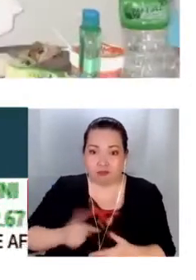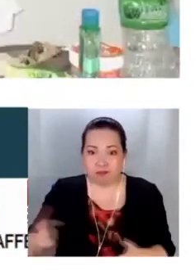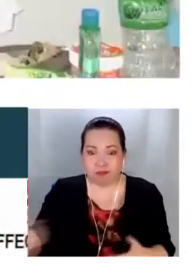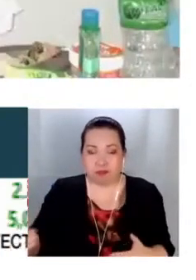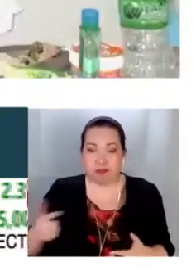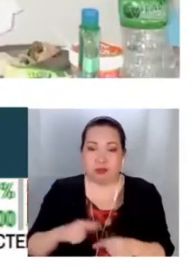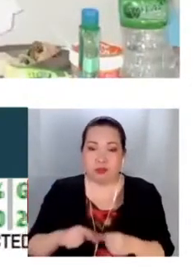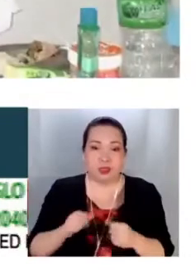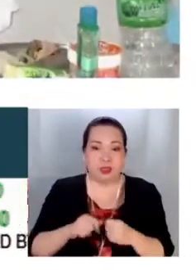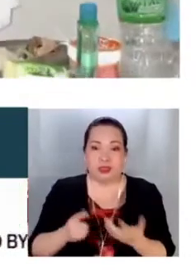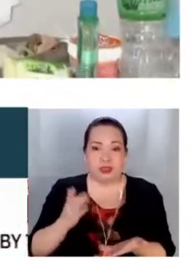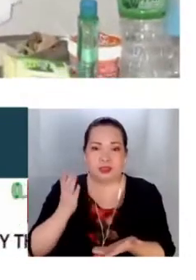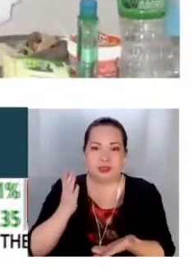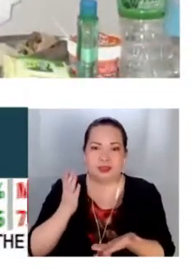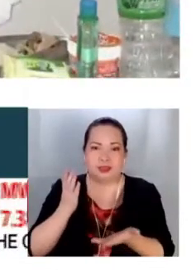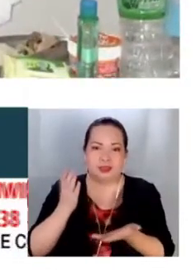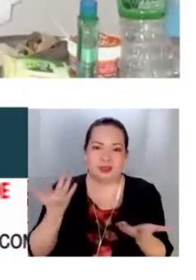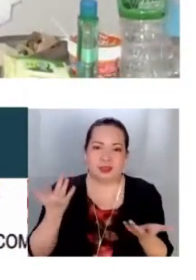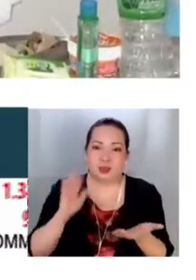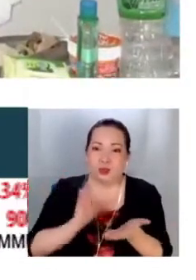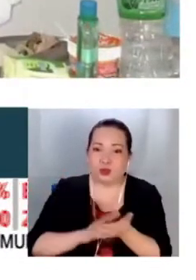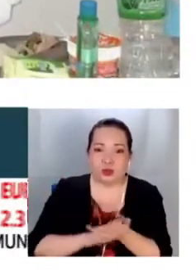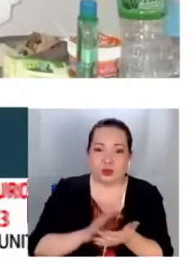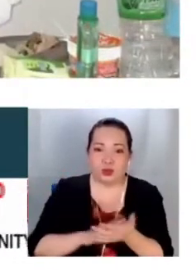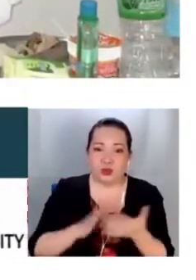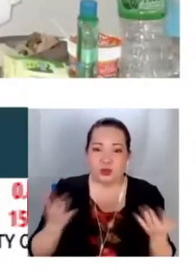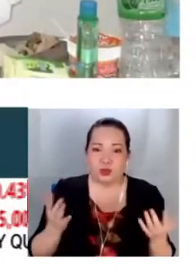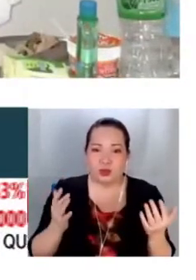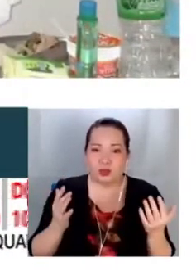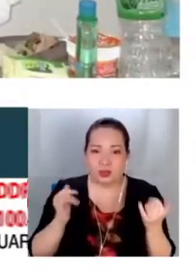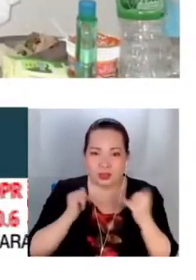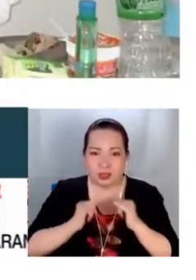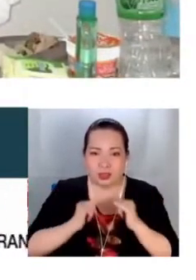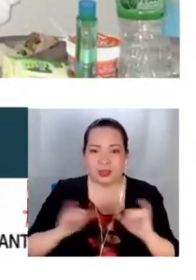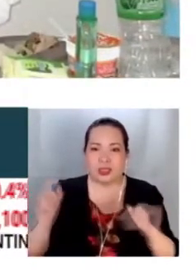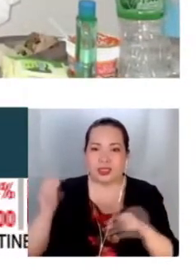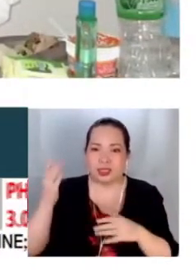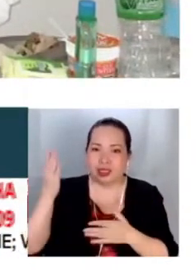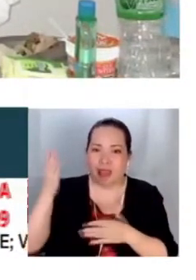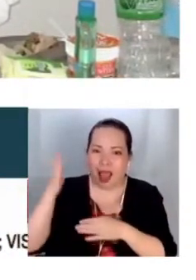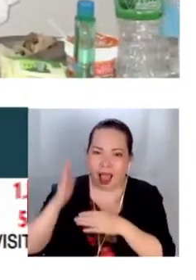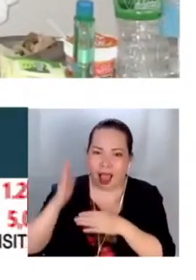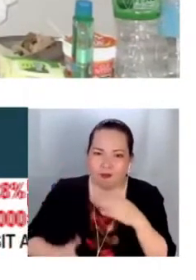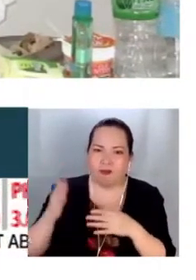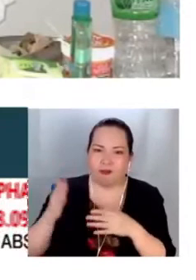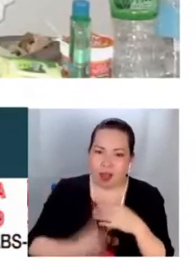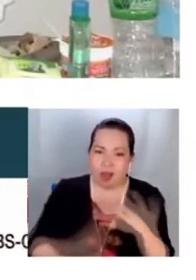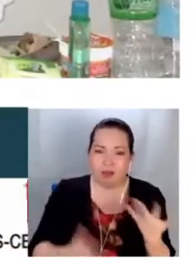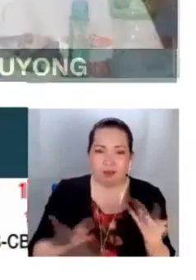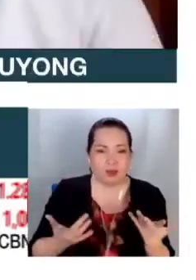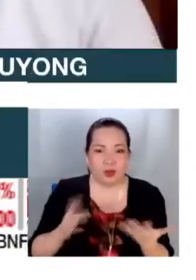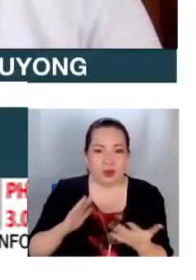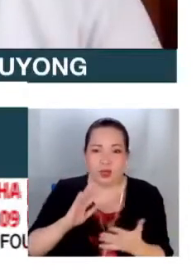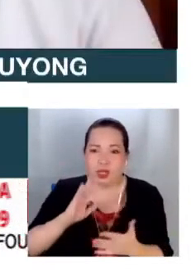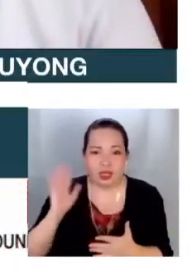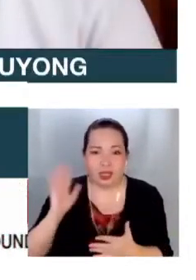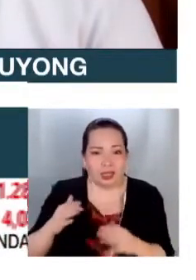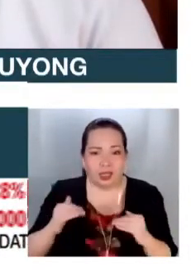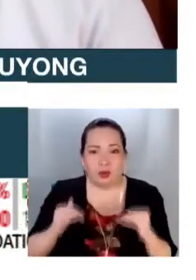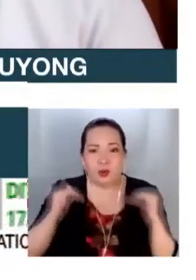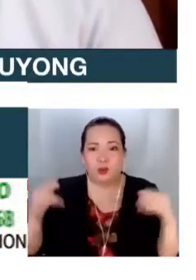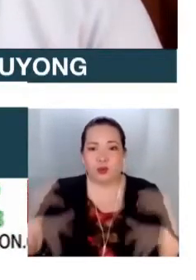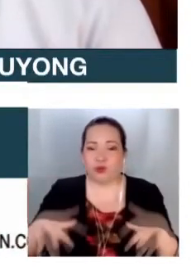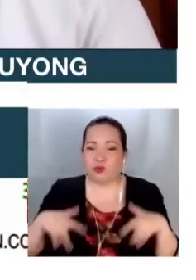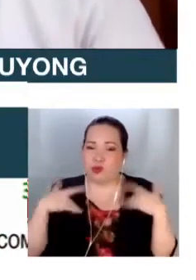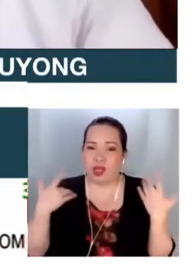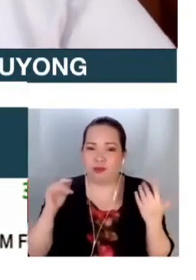to a life of poverty that you cannot get away from. Yeah. And that's why the intervention is key. But I want to